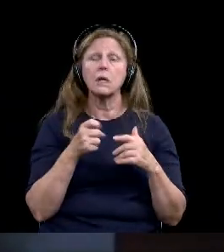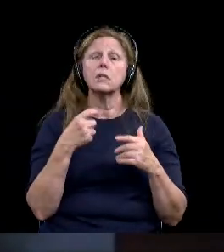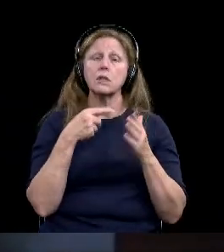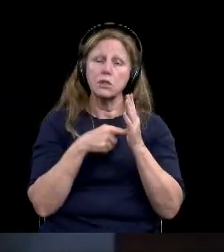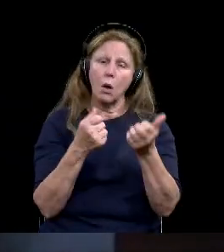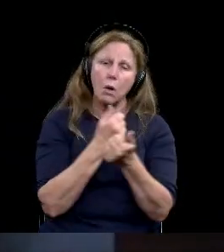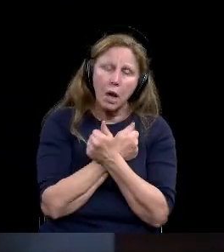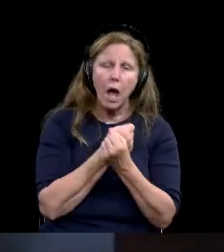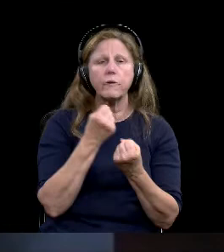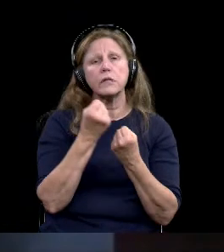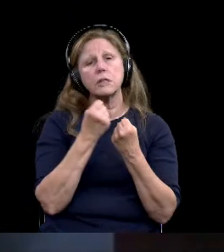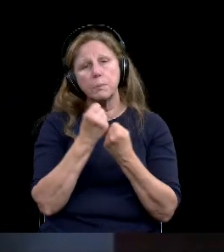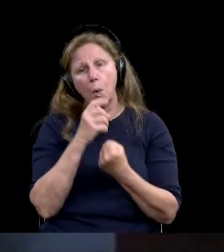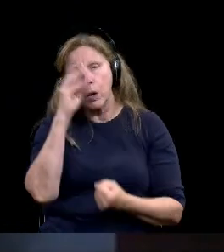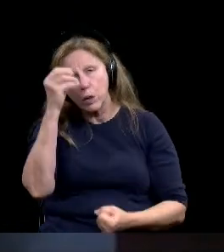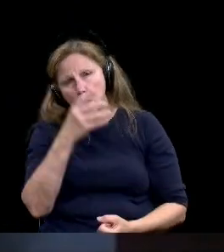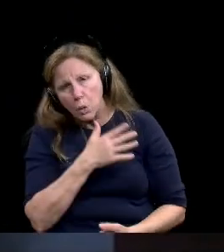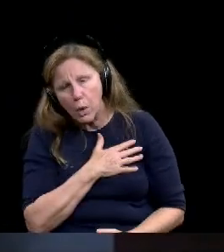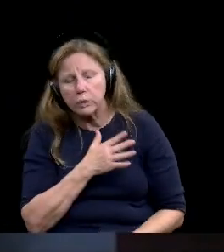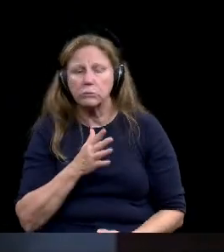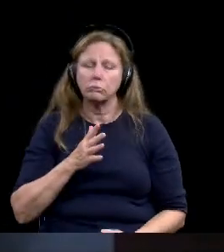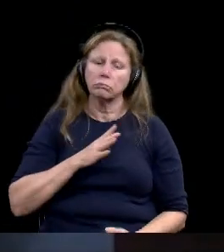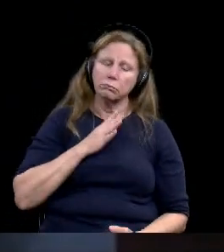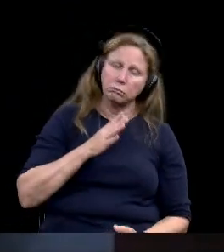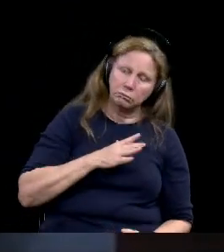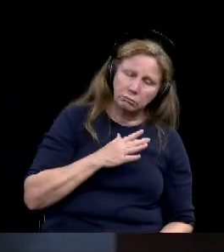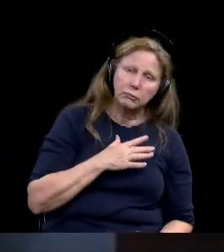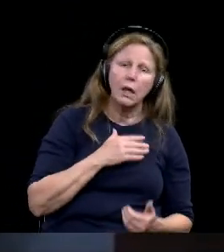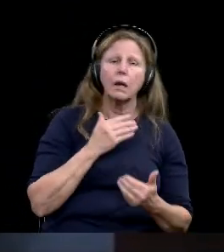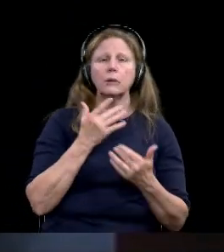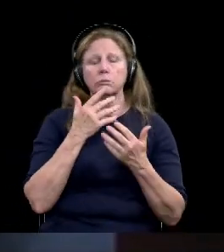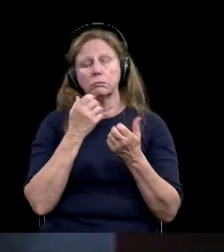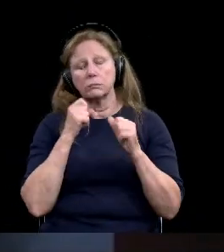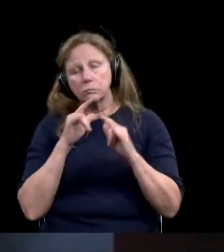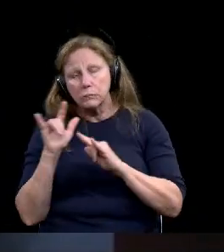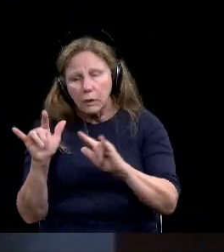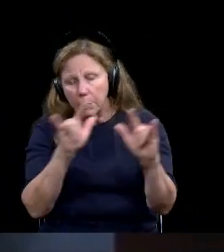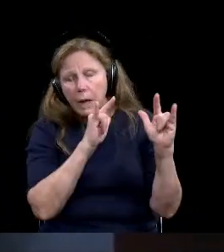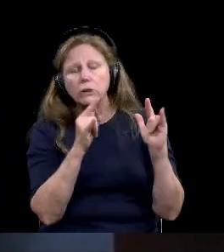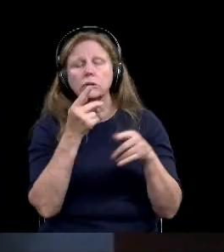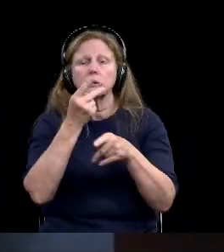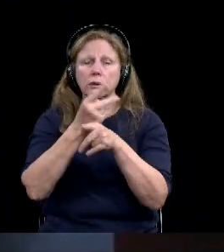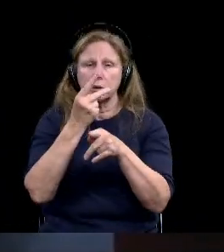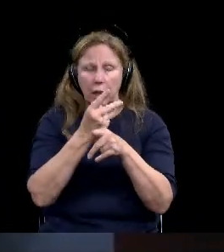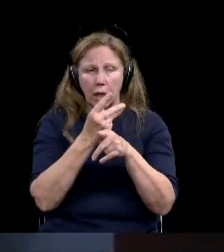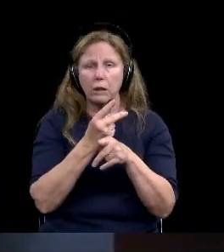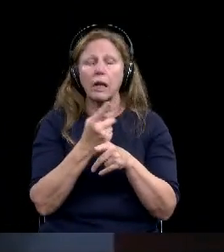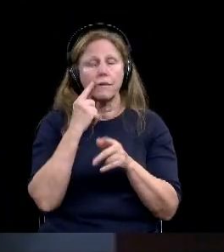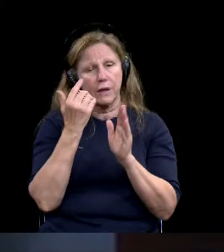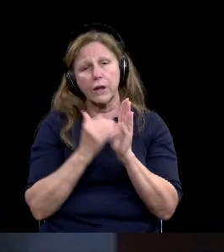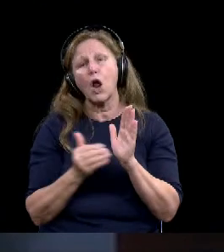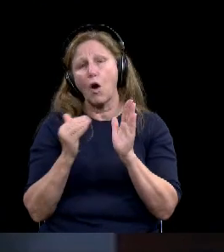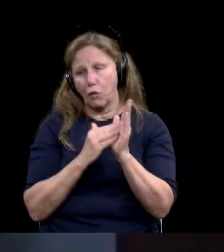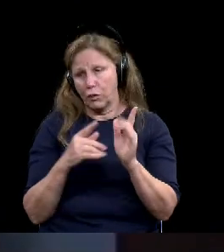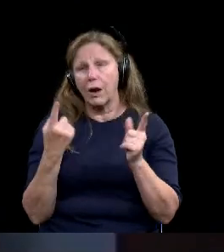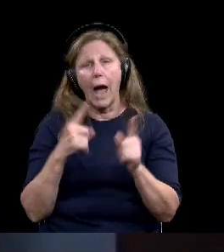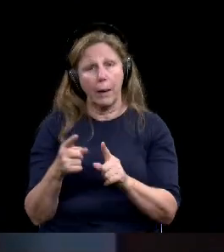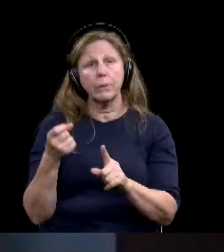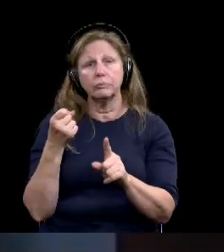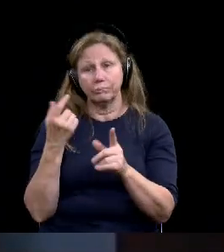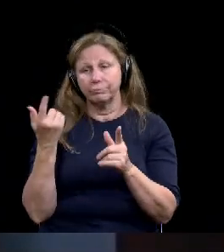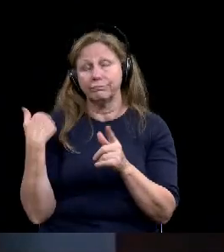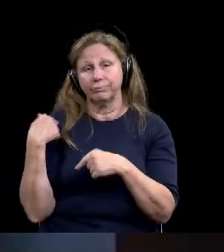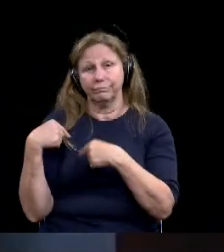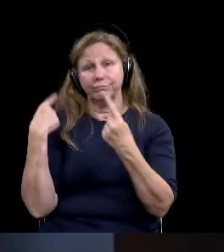again this last year. And as we move into a new phase, I know this identity will be unshaken. We've had discussions about